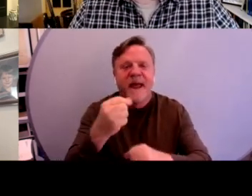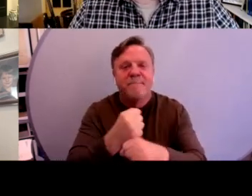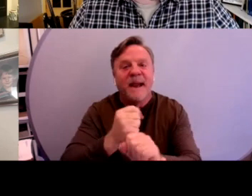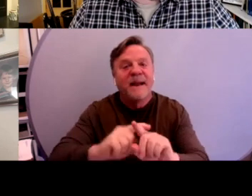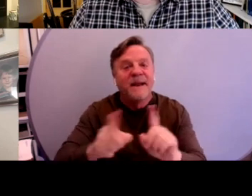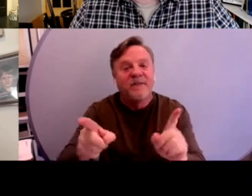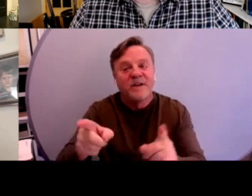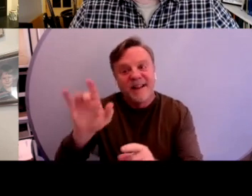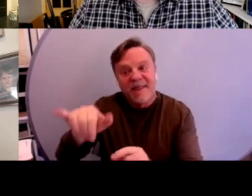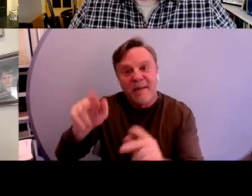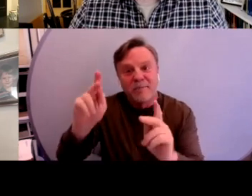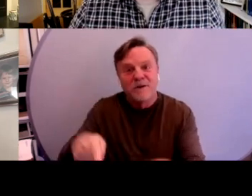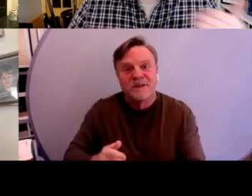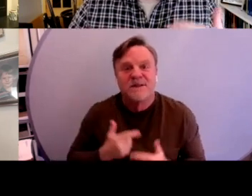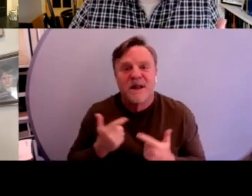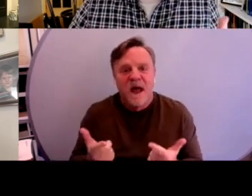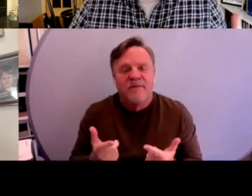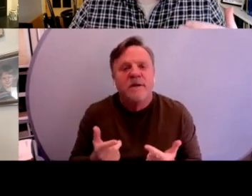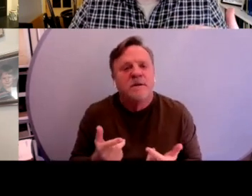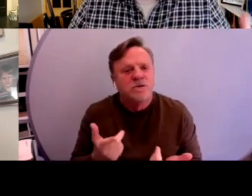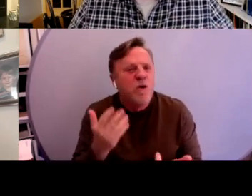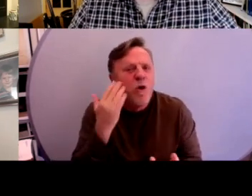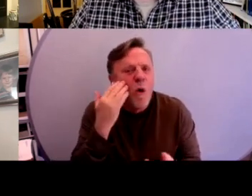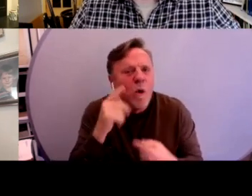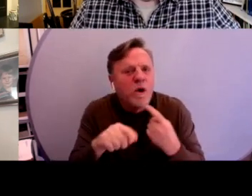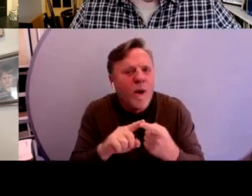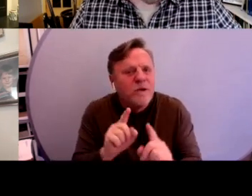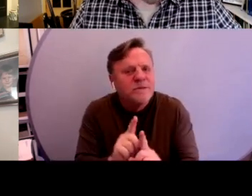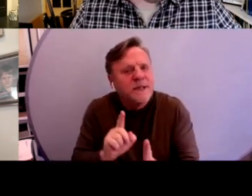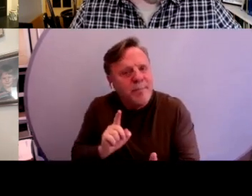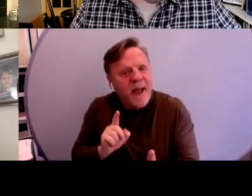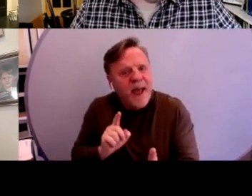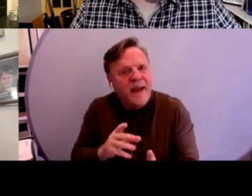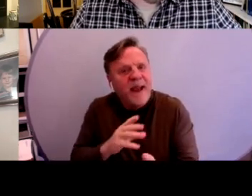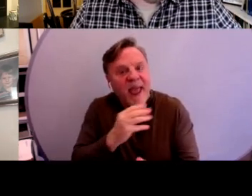in the person's life. So knowing when to step back as well